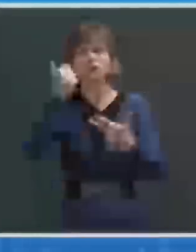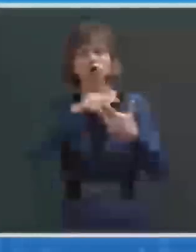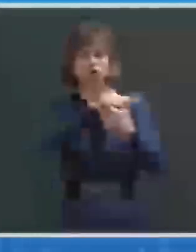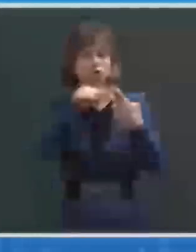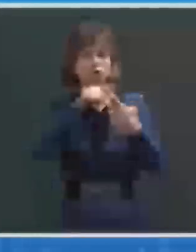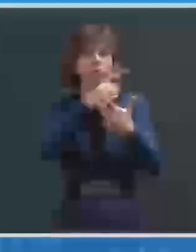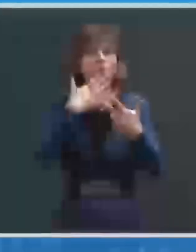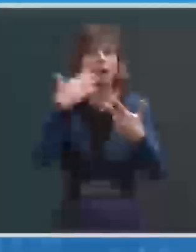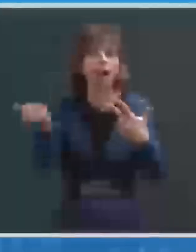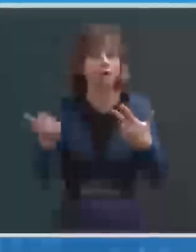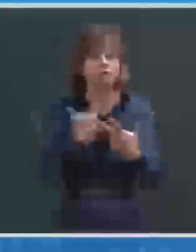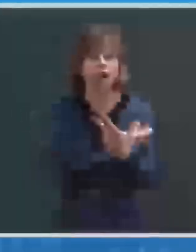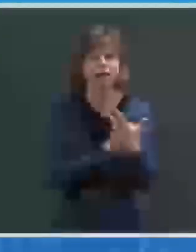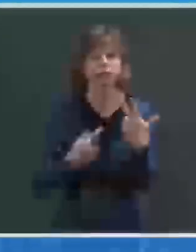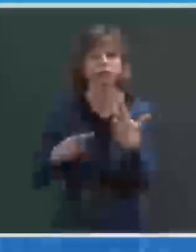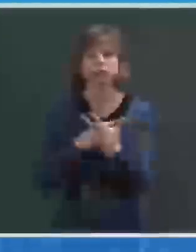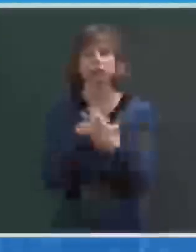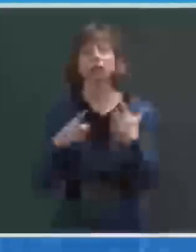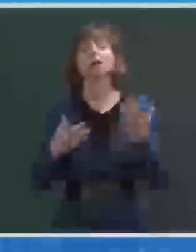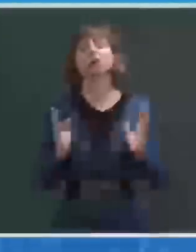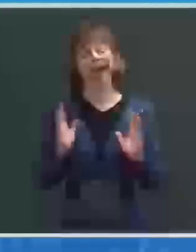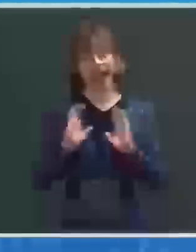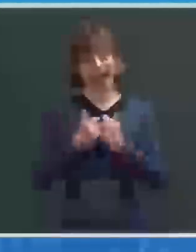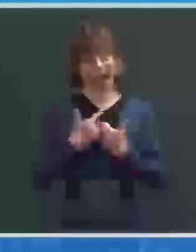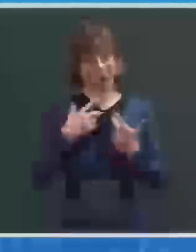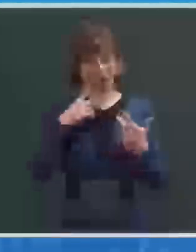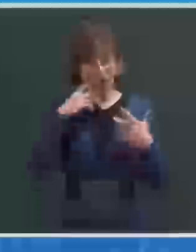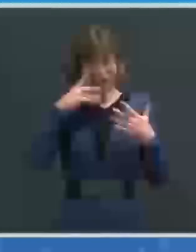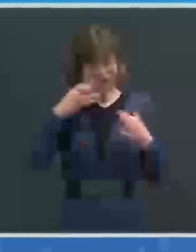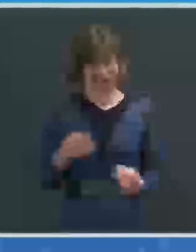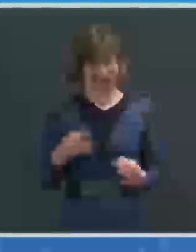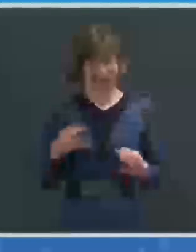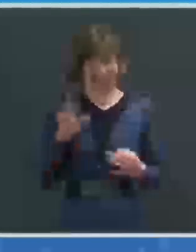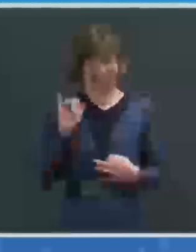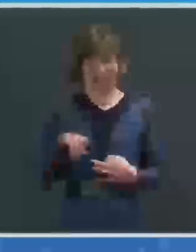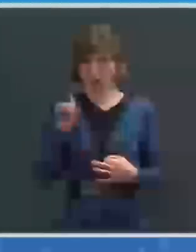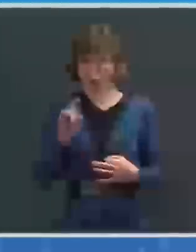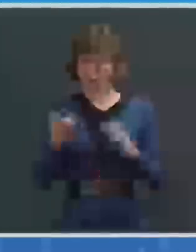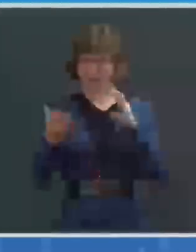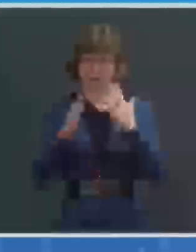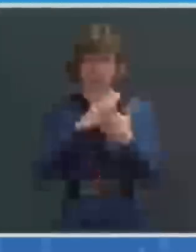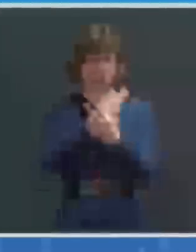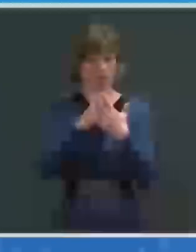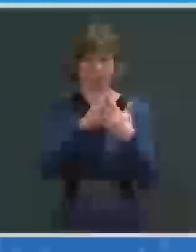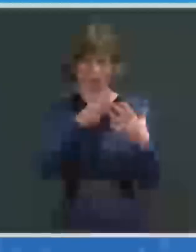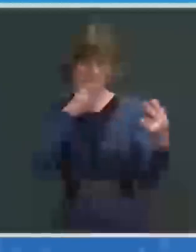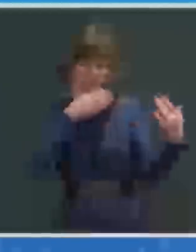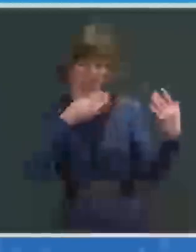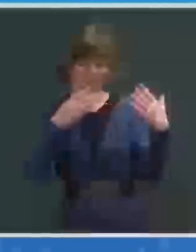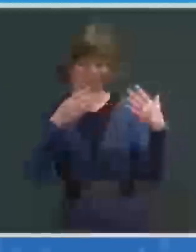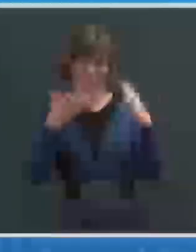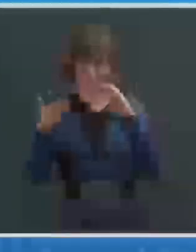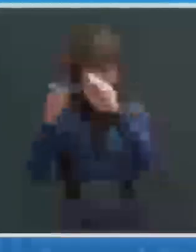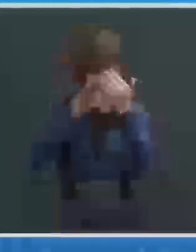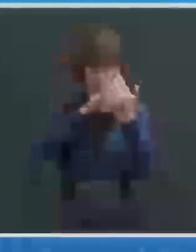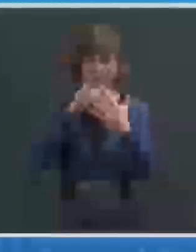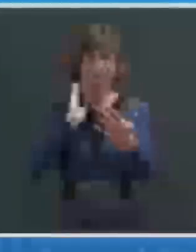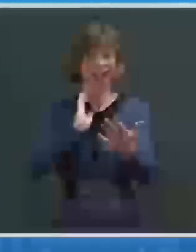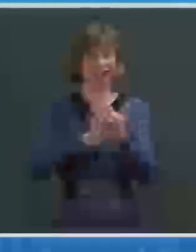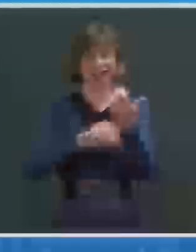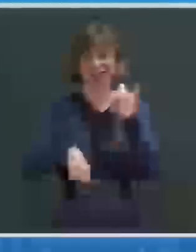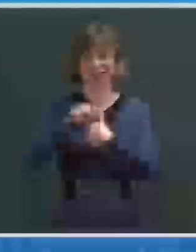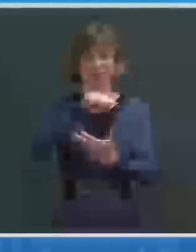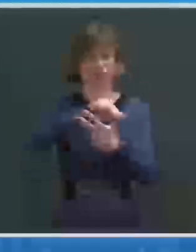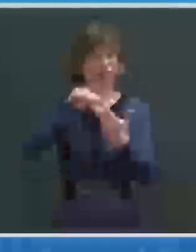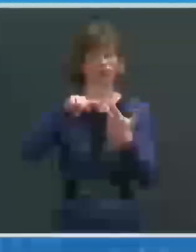vaccine? In order to be able to determine that, you would have to compare them head to head. This was not done. We have